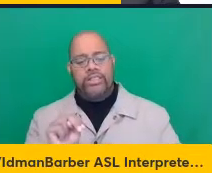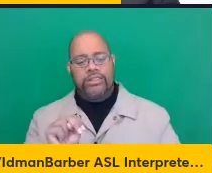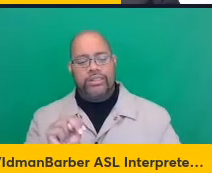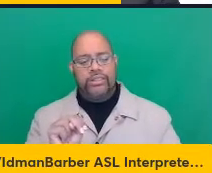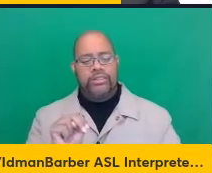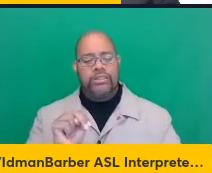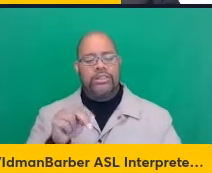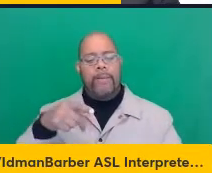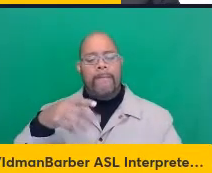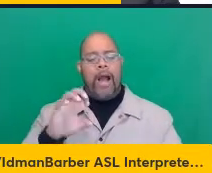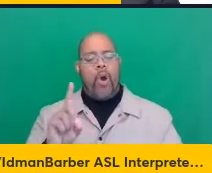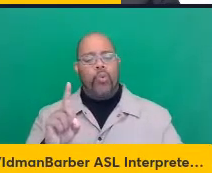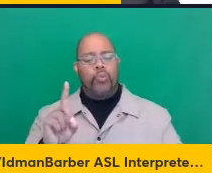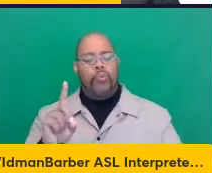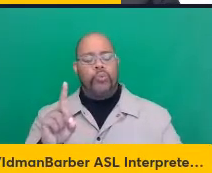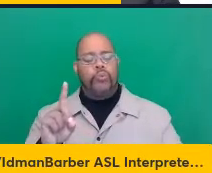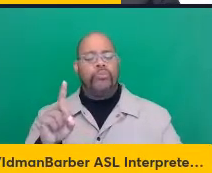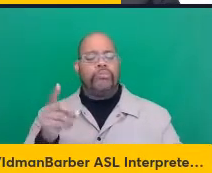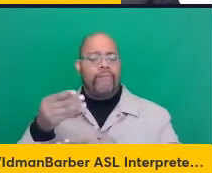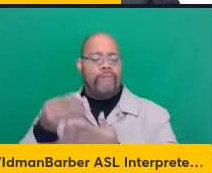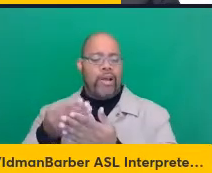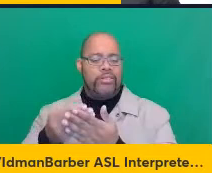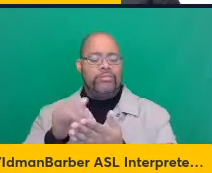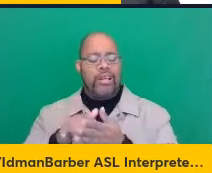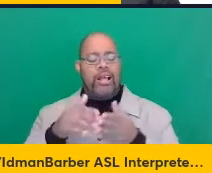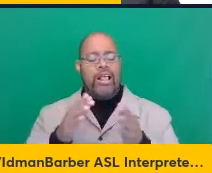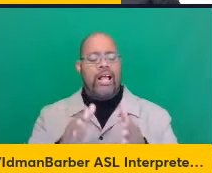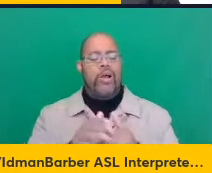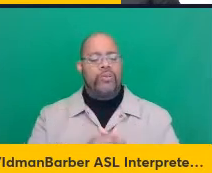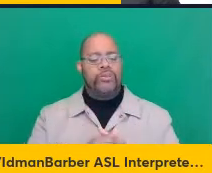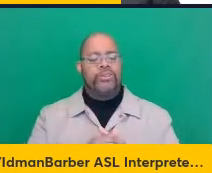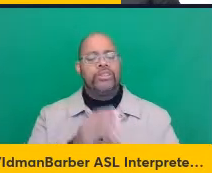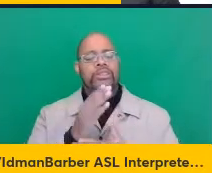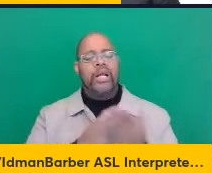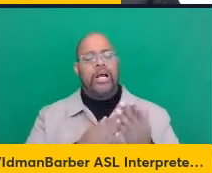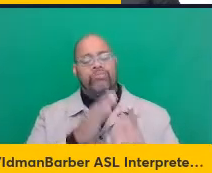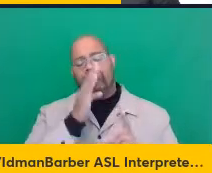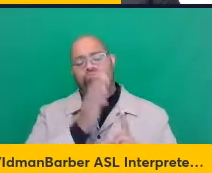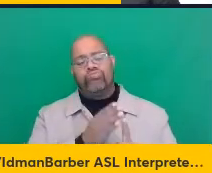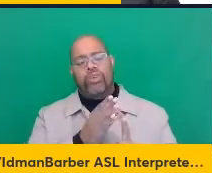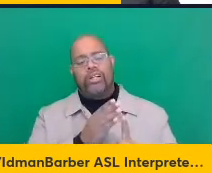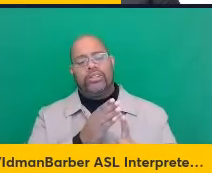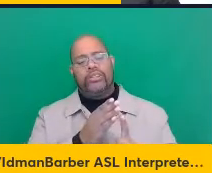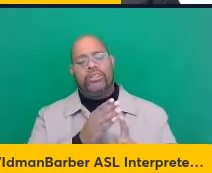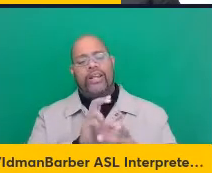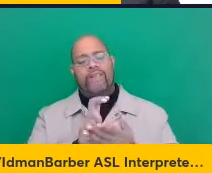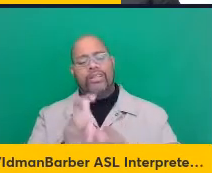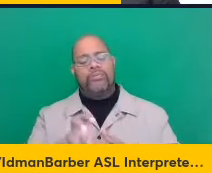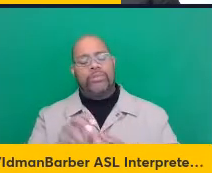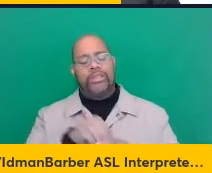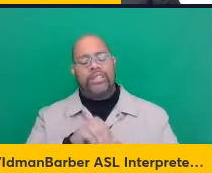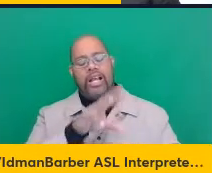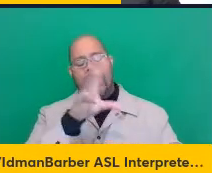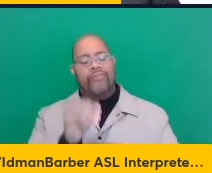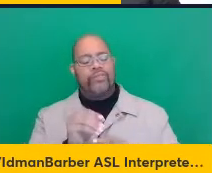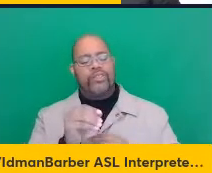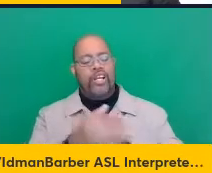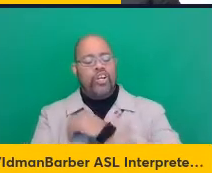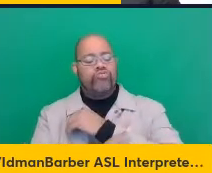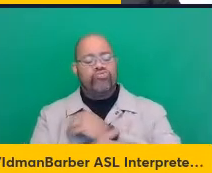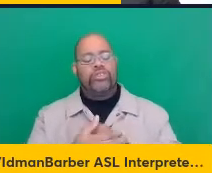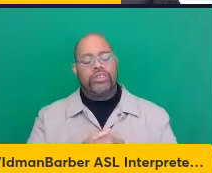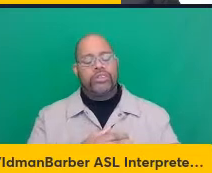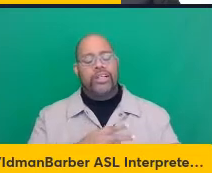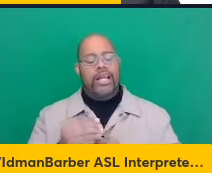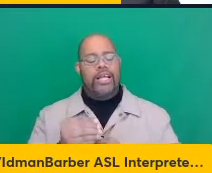pound fund. And this allowed some direct investments into African countries,